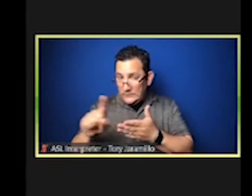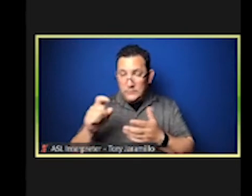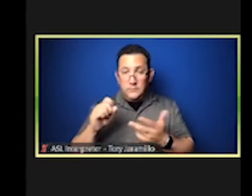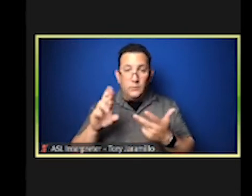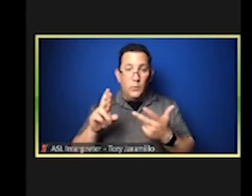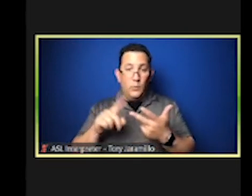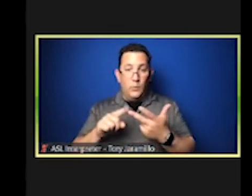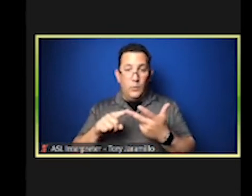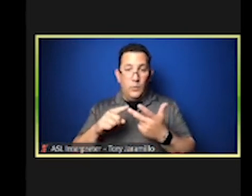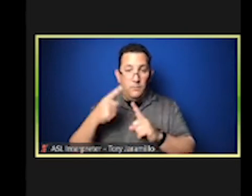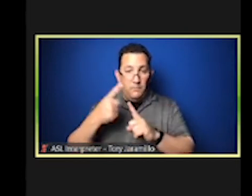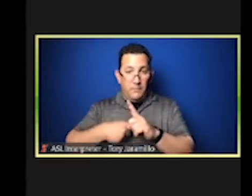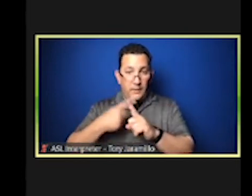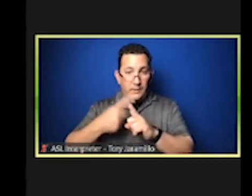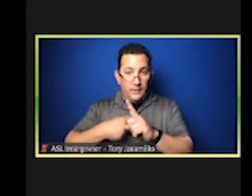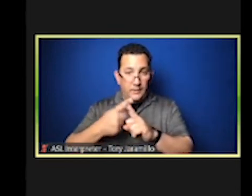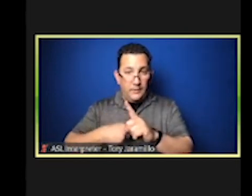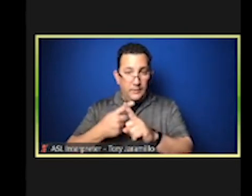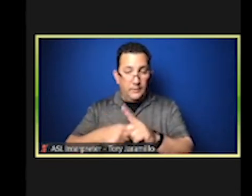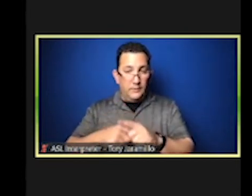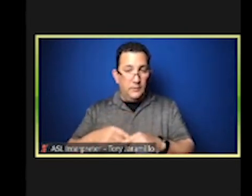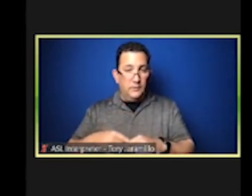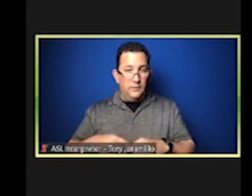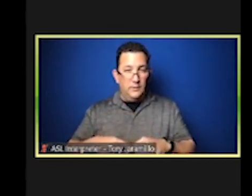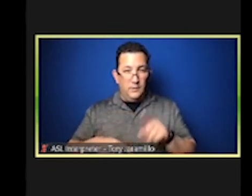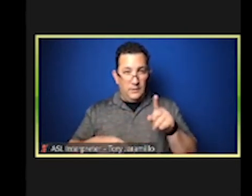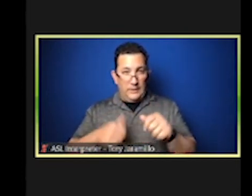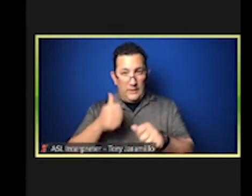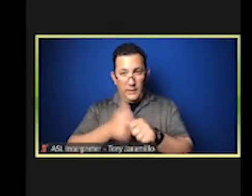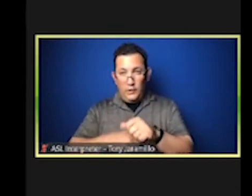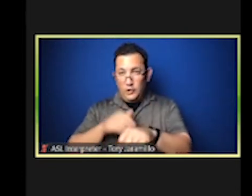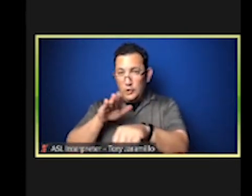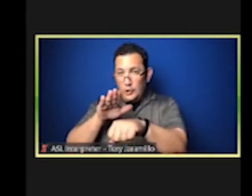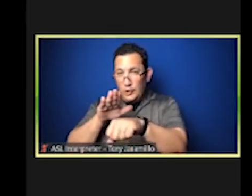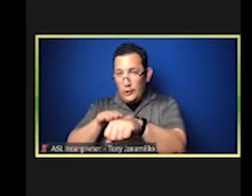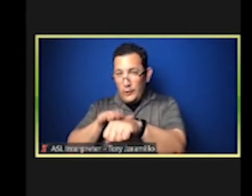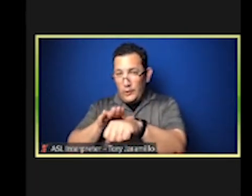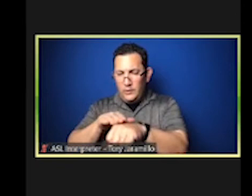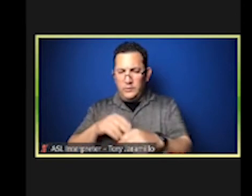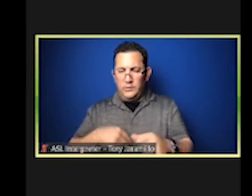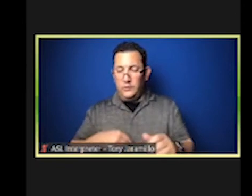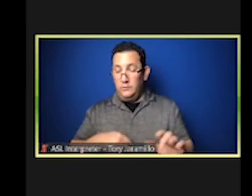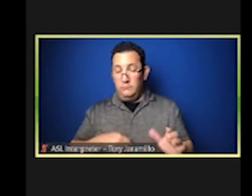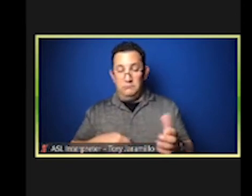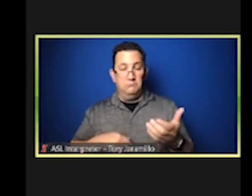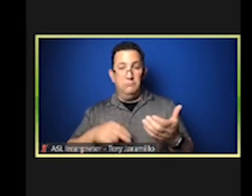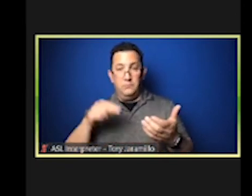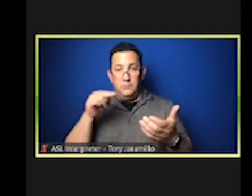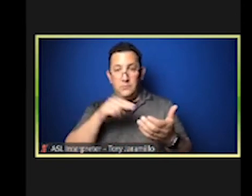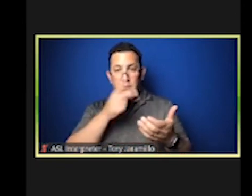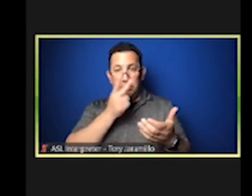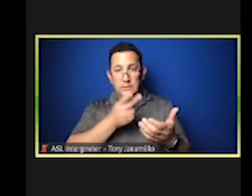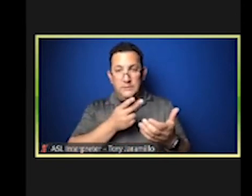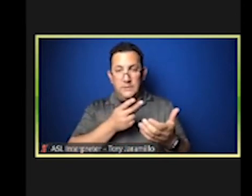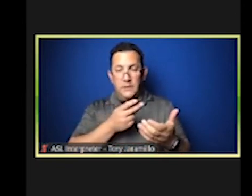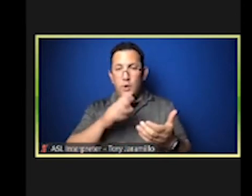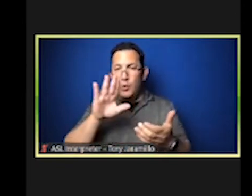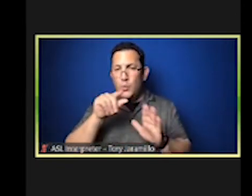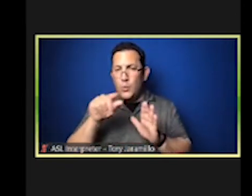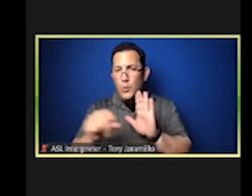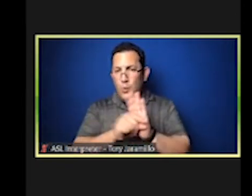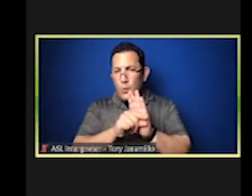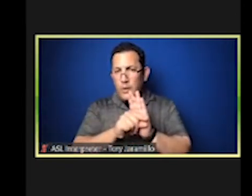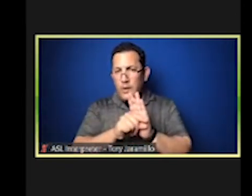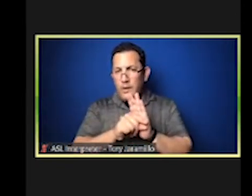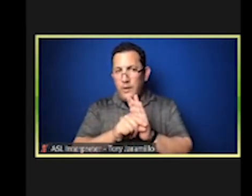monthly. Within these alerts, when you get them, your actual grade will show in